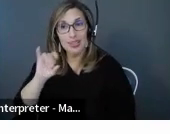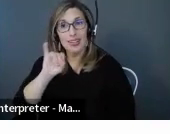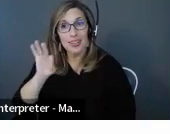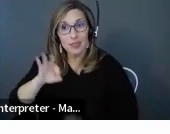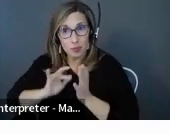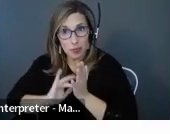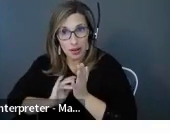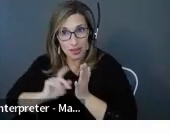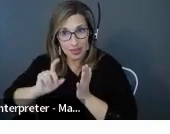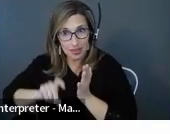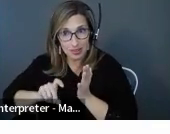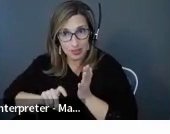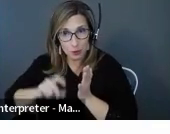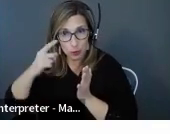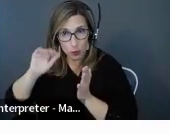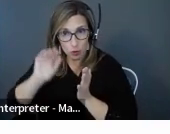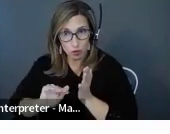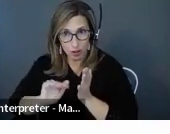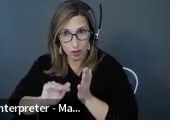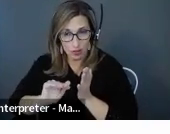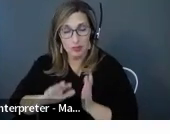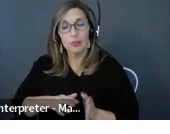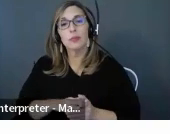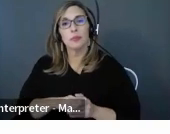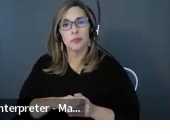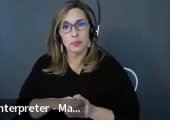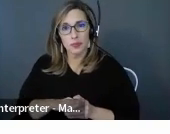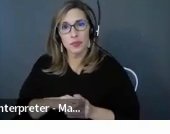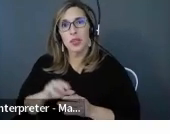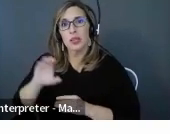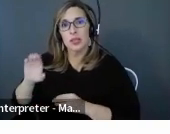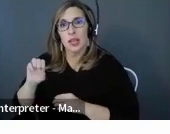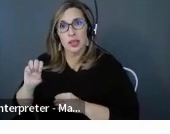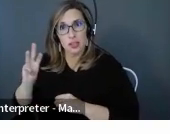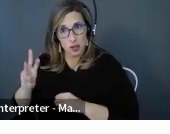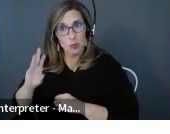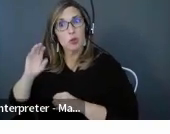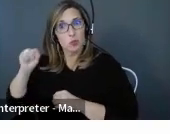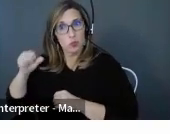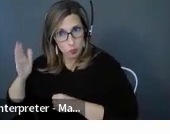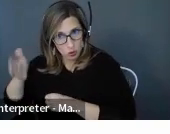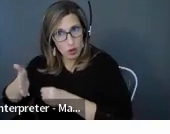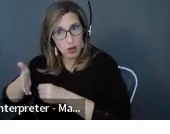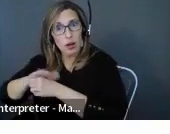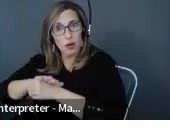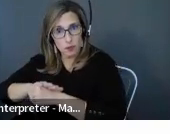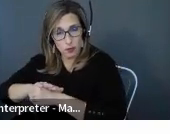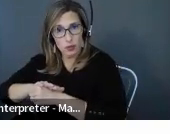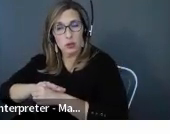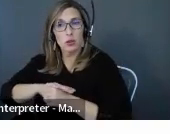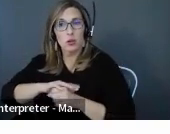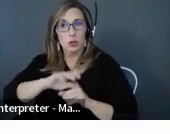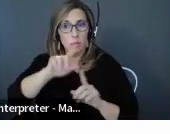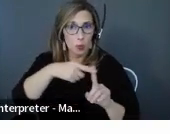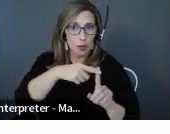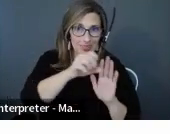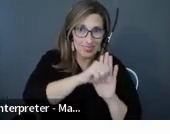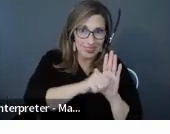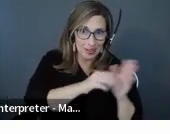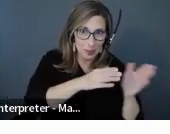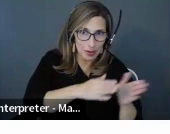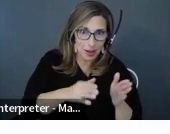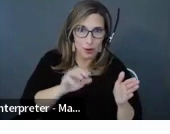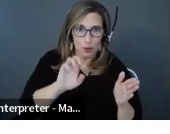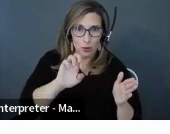child. And then you'll see that the CSW covers personal care services once state plan or the